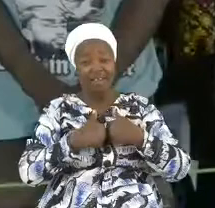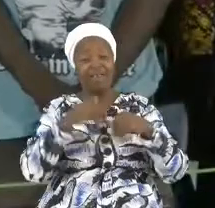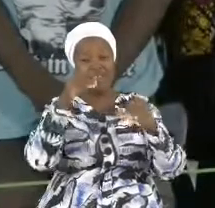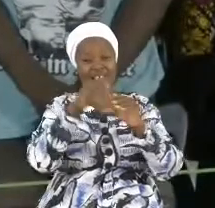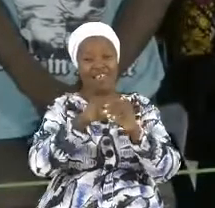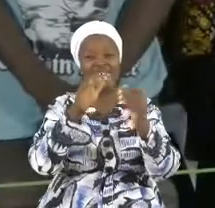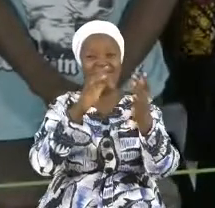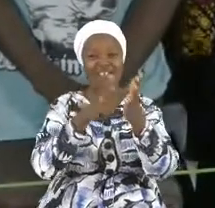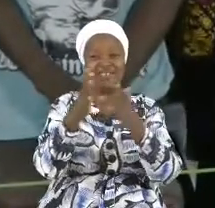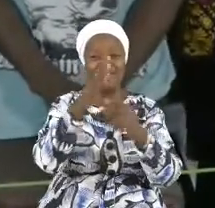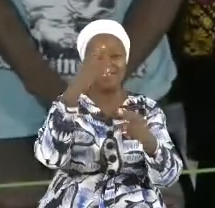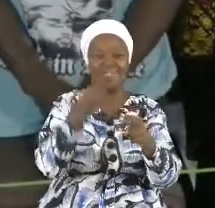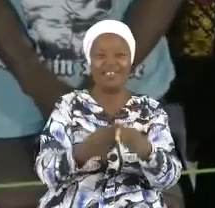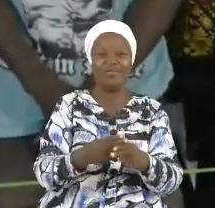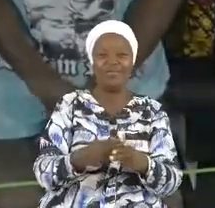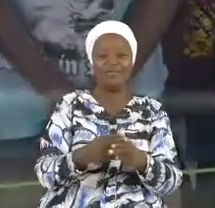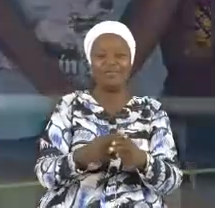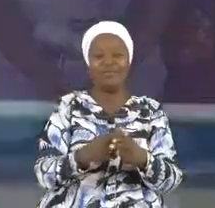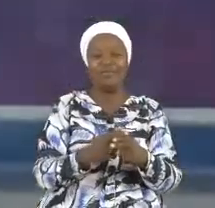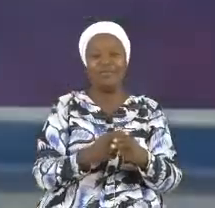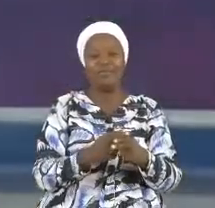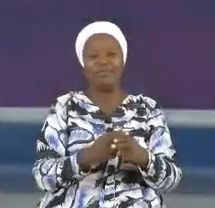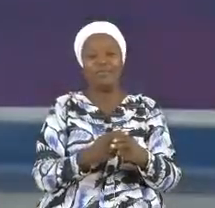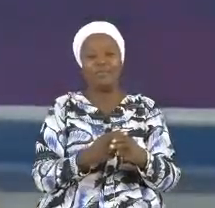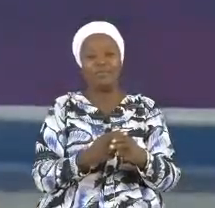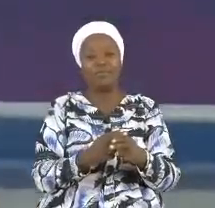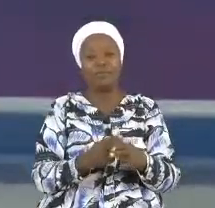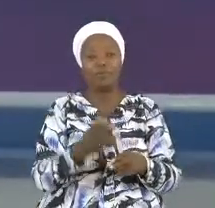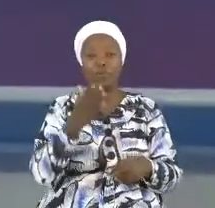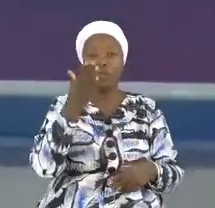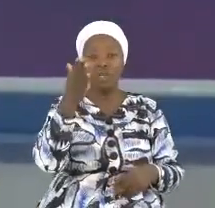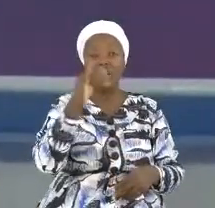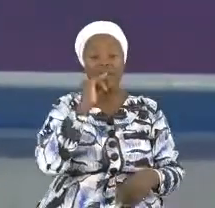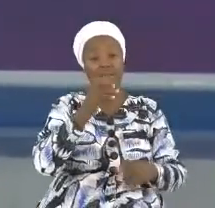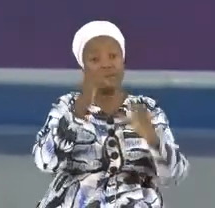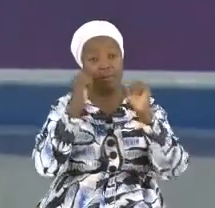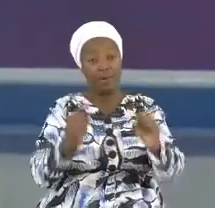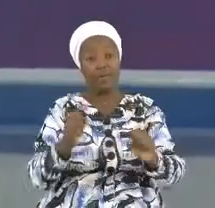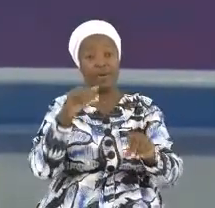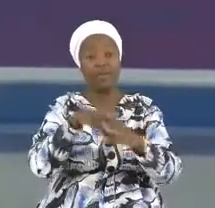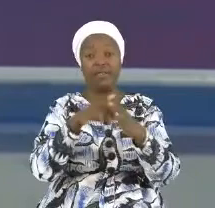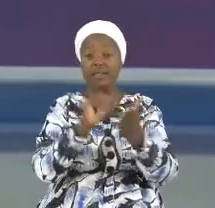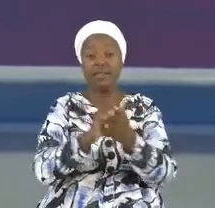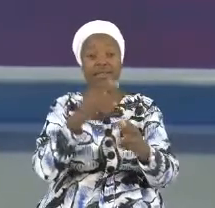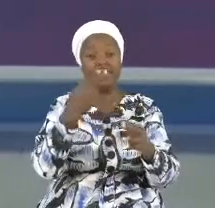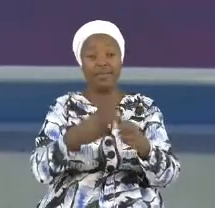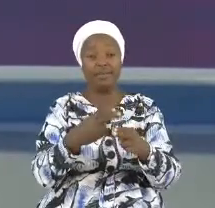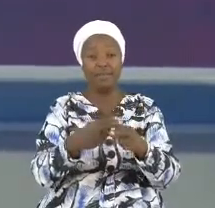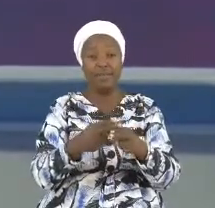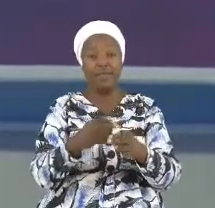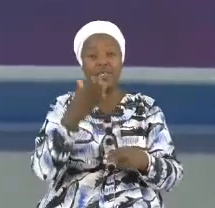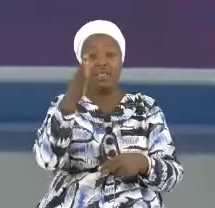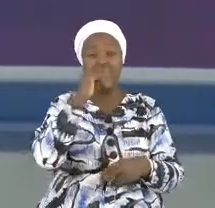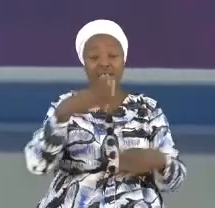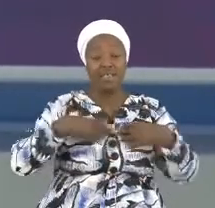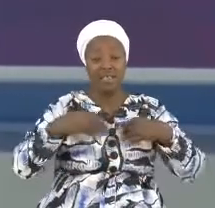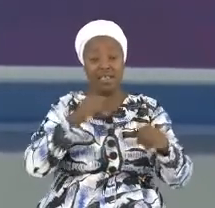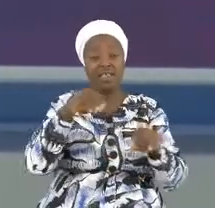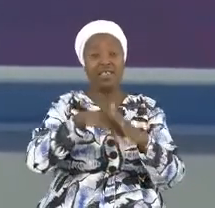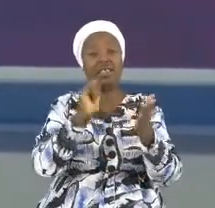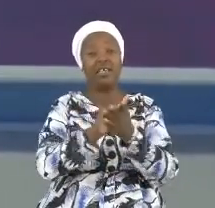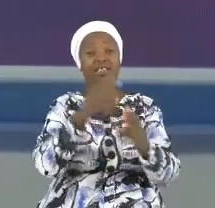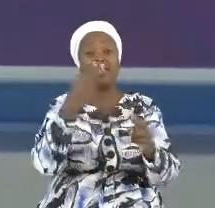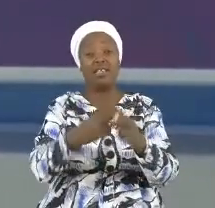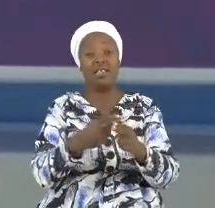name. There's power in that name. There's healing in that name.